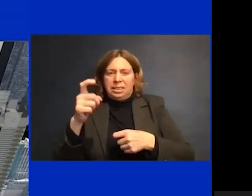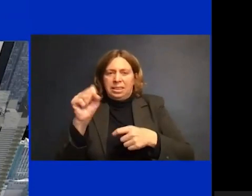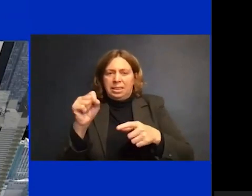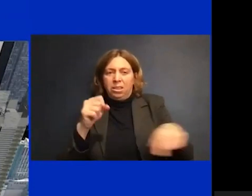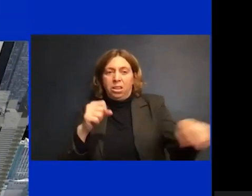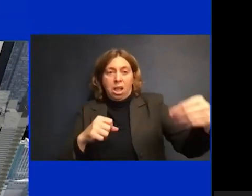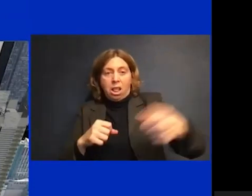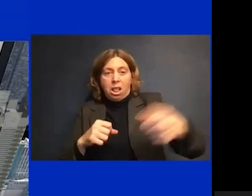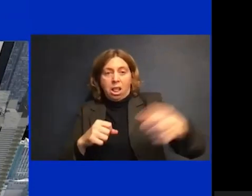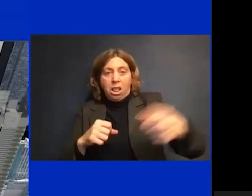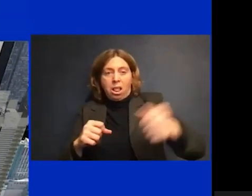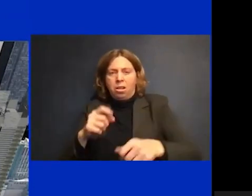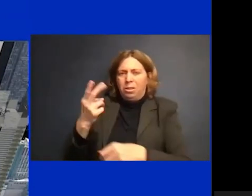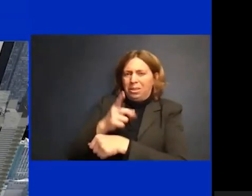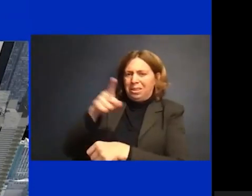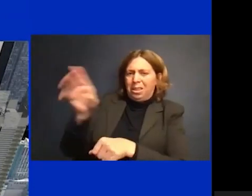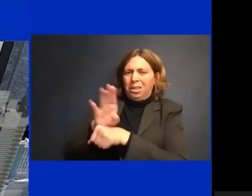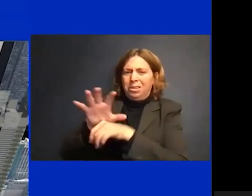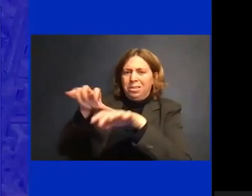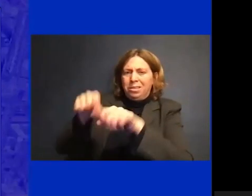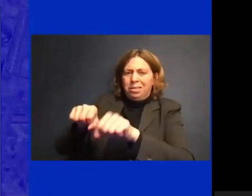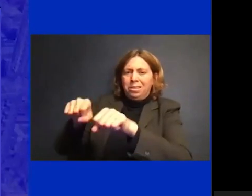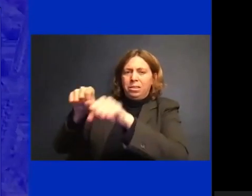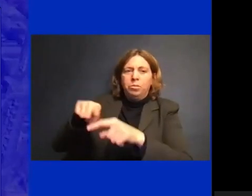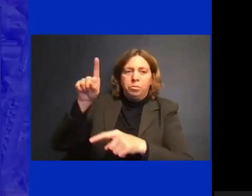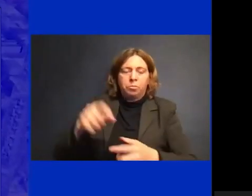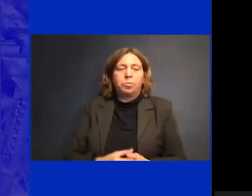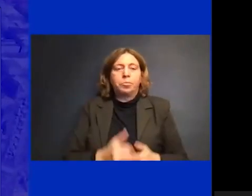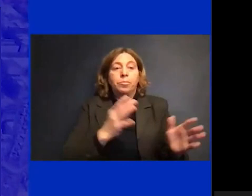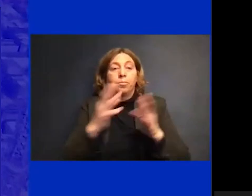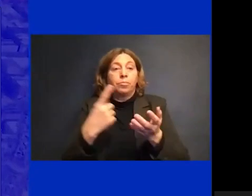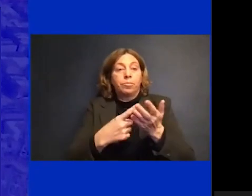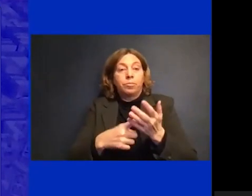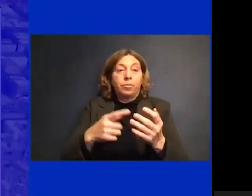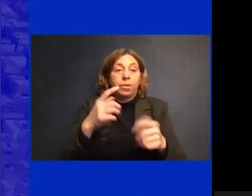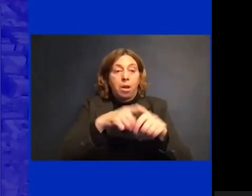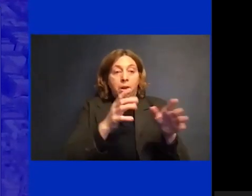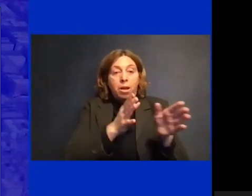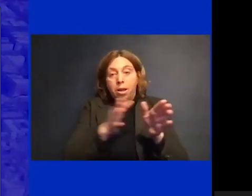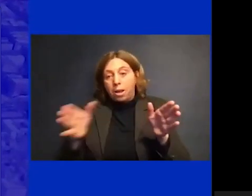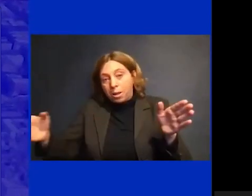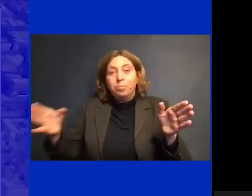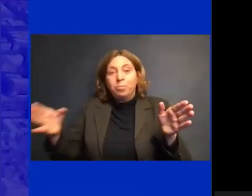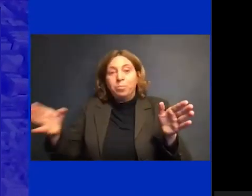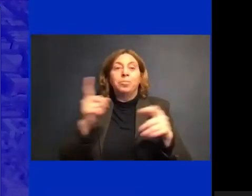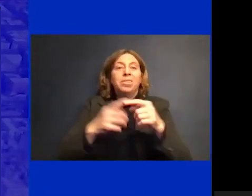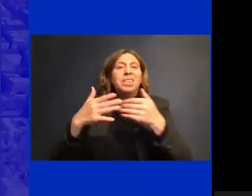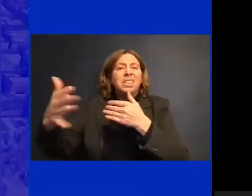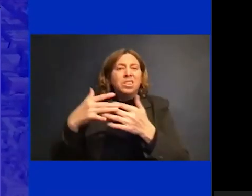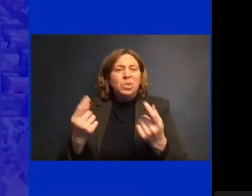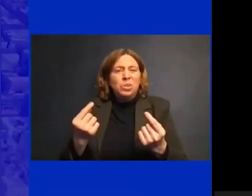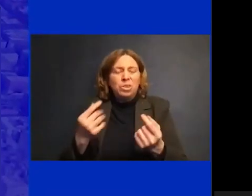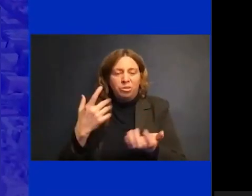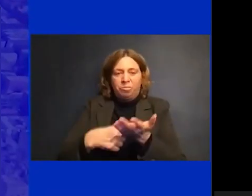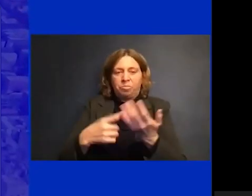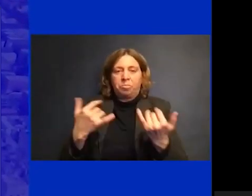towers are needed to fund the project. In this next section, we will conclude with an overview of the